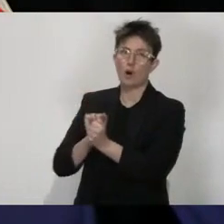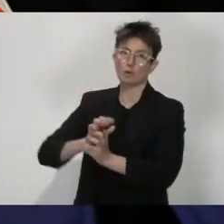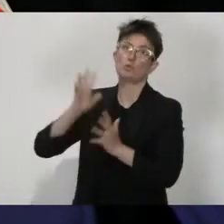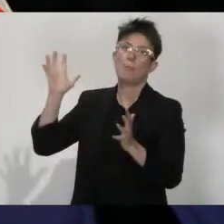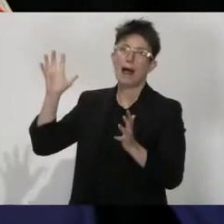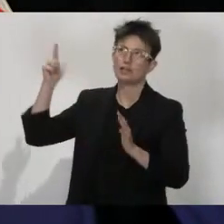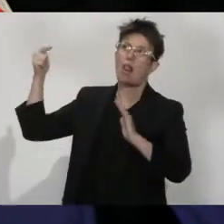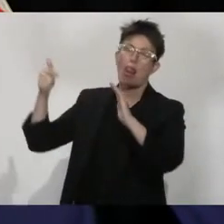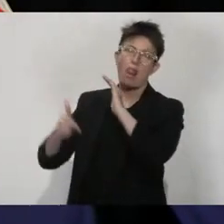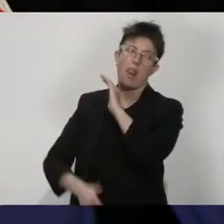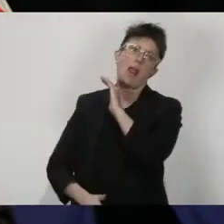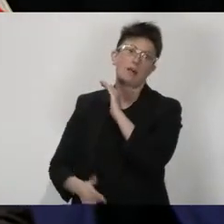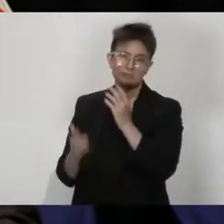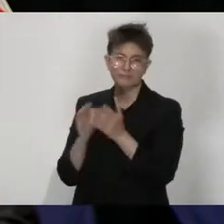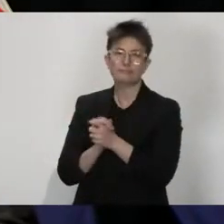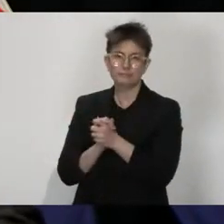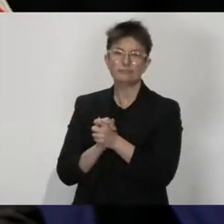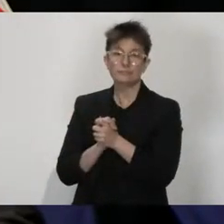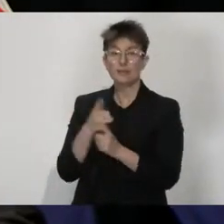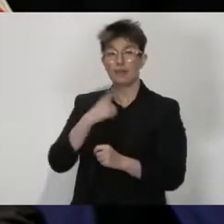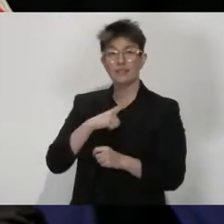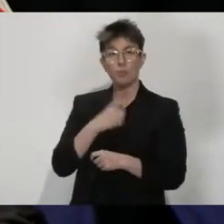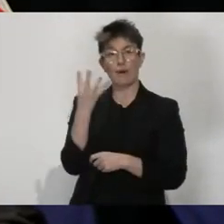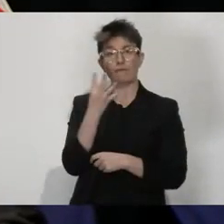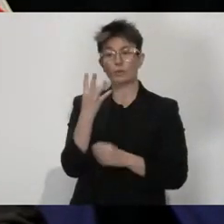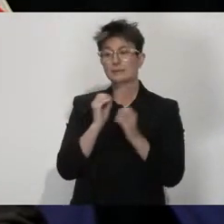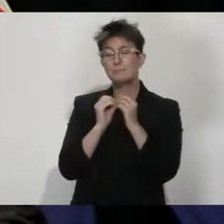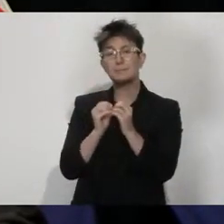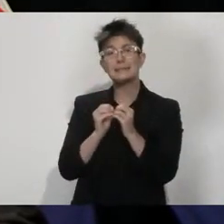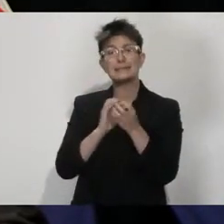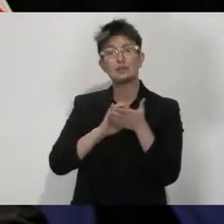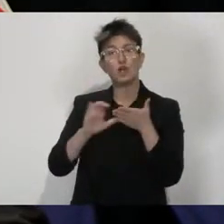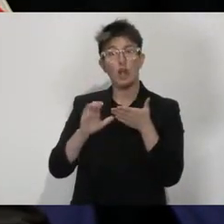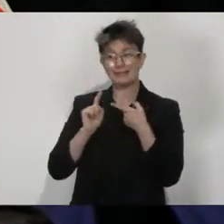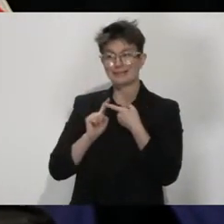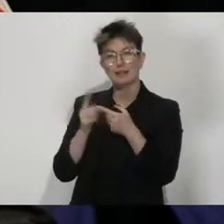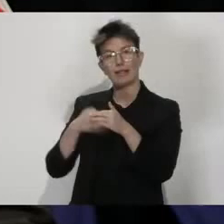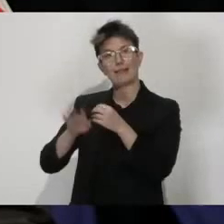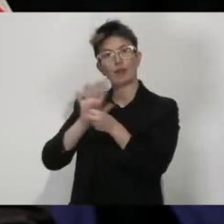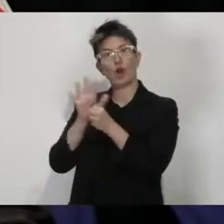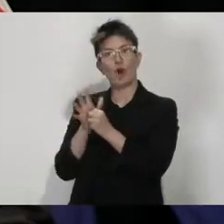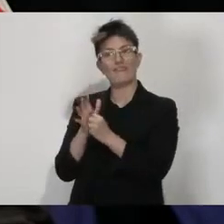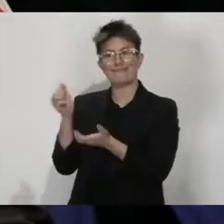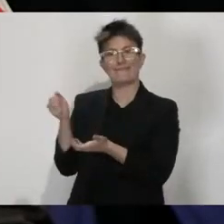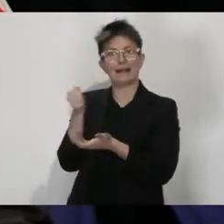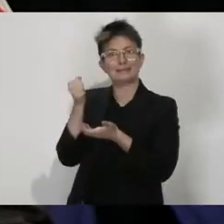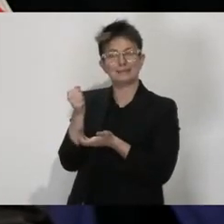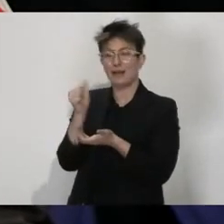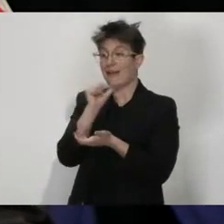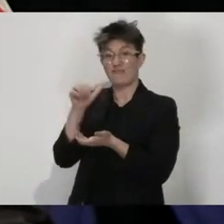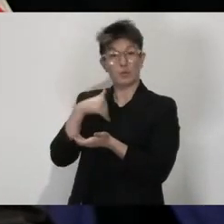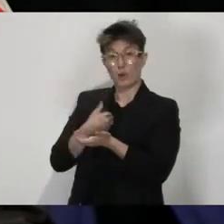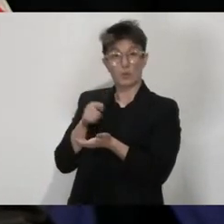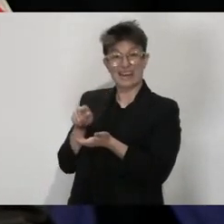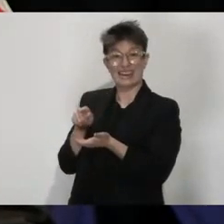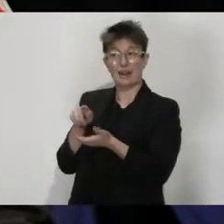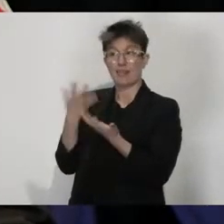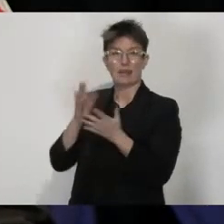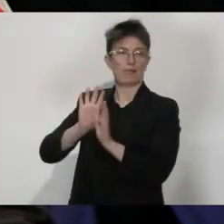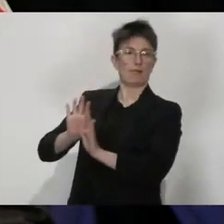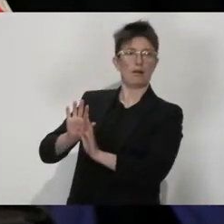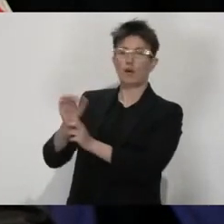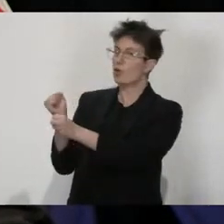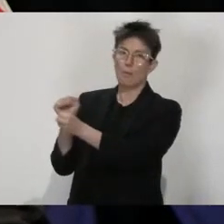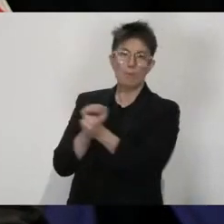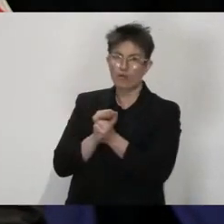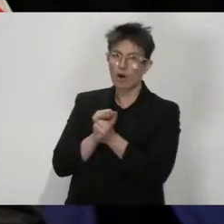would set aside the remaining $14 billion in the COVID fund. If that money is not needed, it won't be borrowed and it won't be spent. This